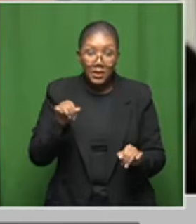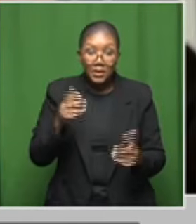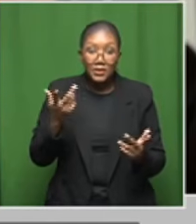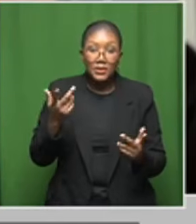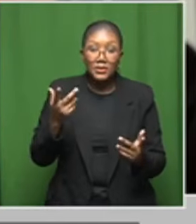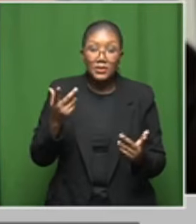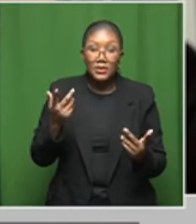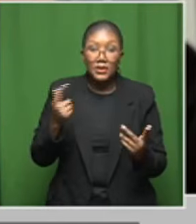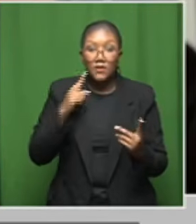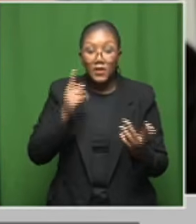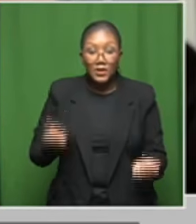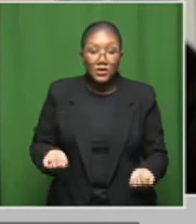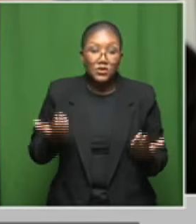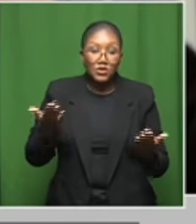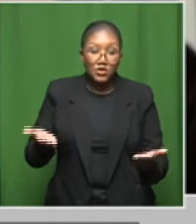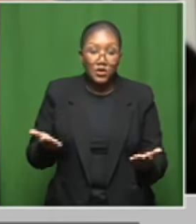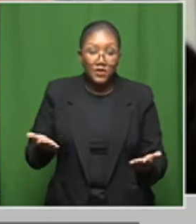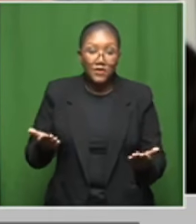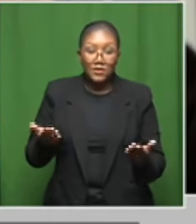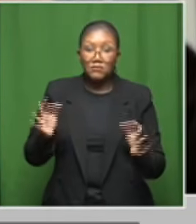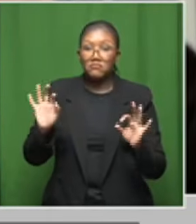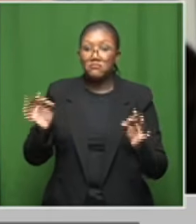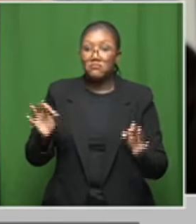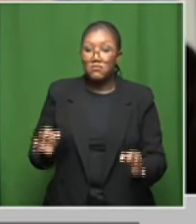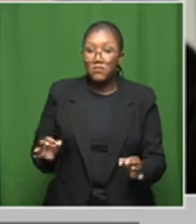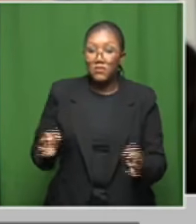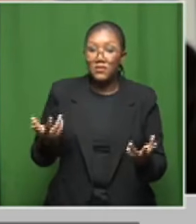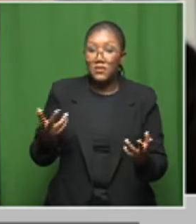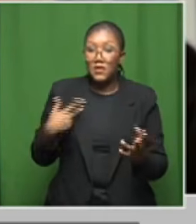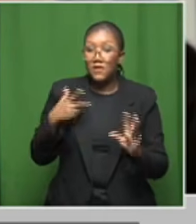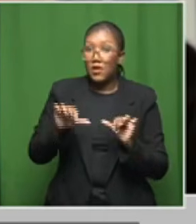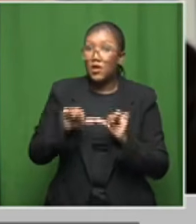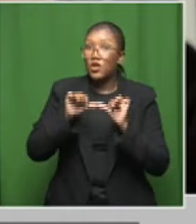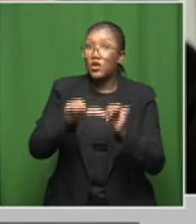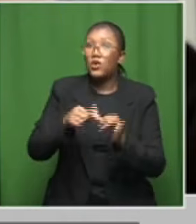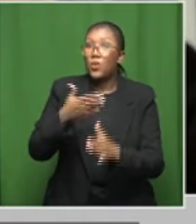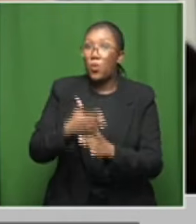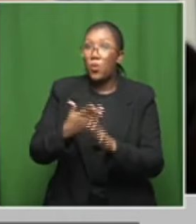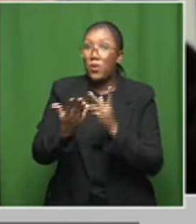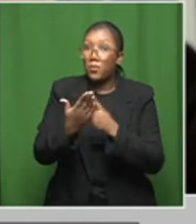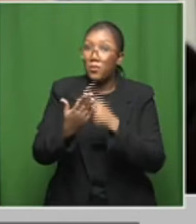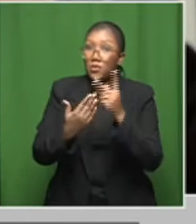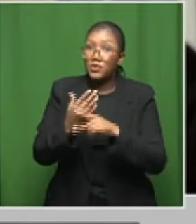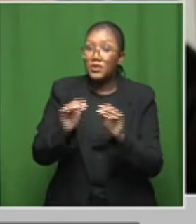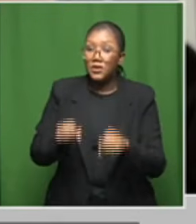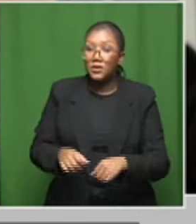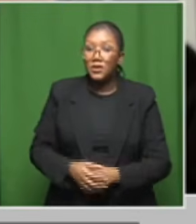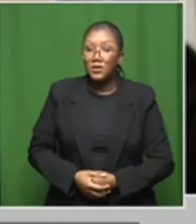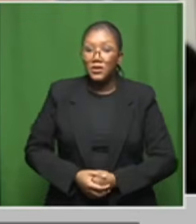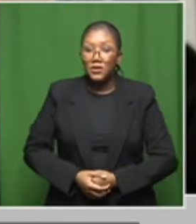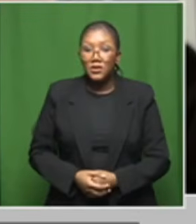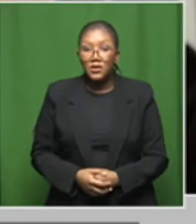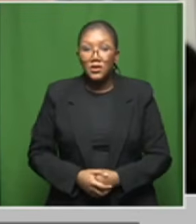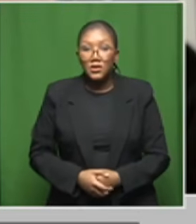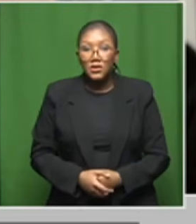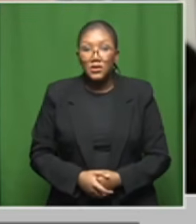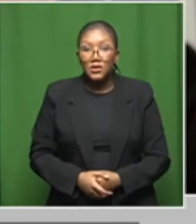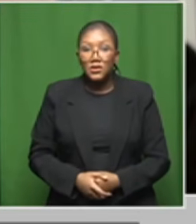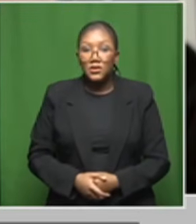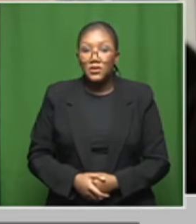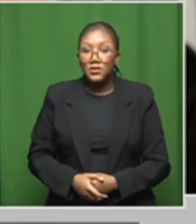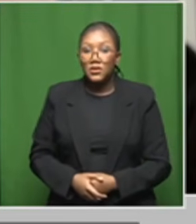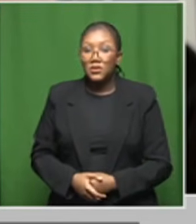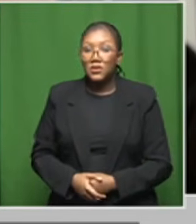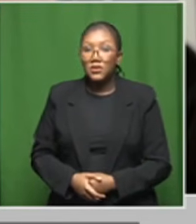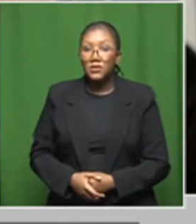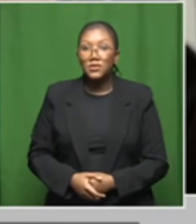as a baton handing moment where we can take up and continue with community-driven projects well beyond the town, into our country and the world